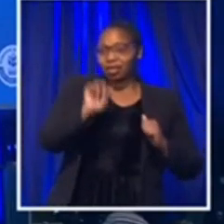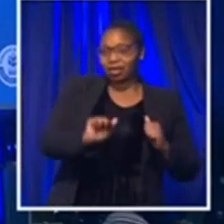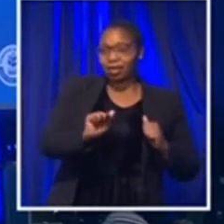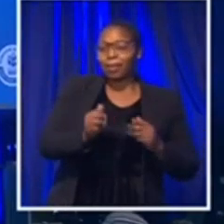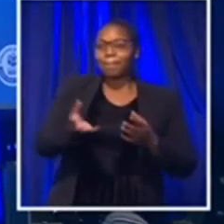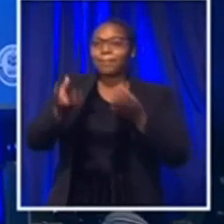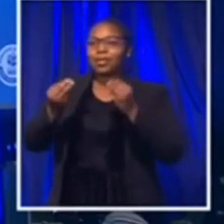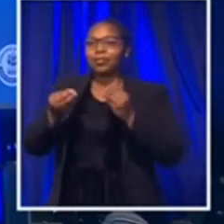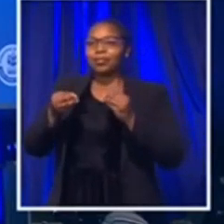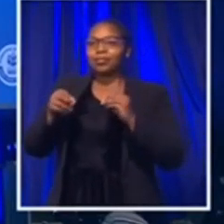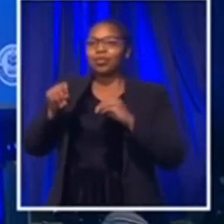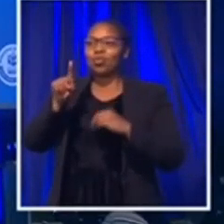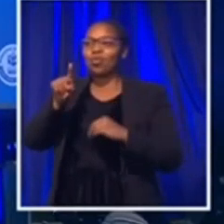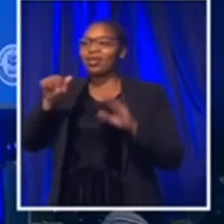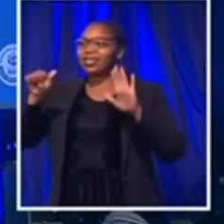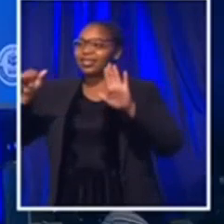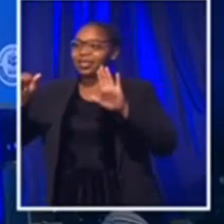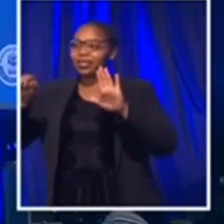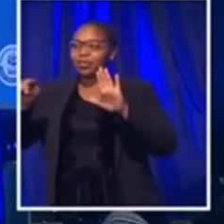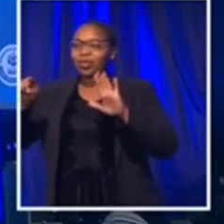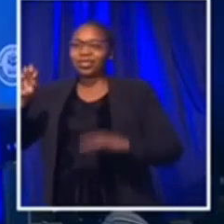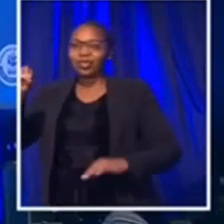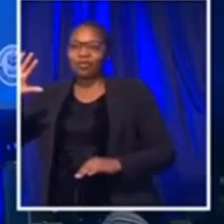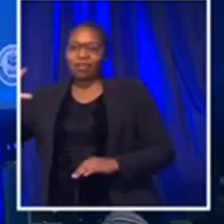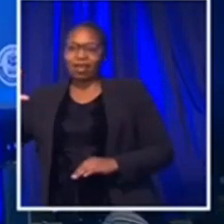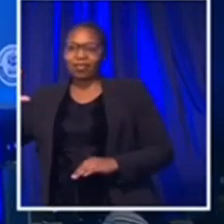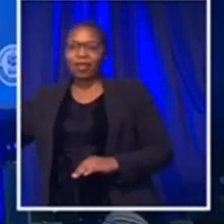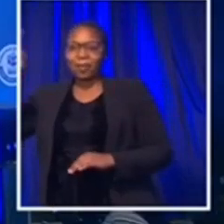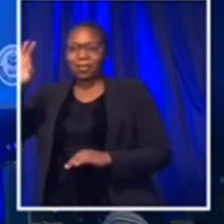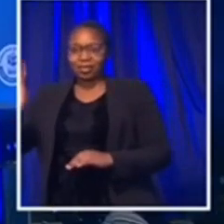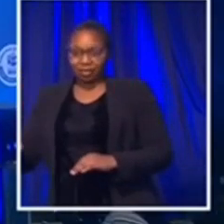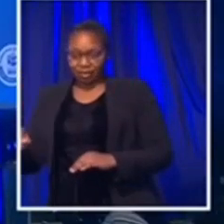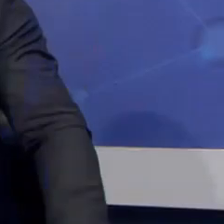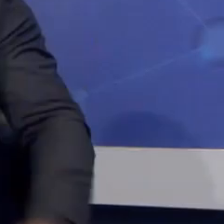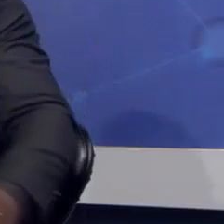got 16.05%.